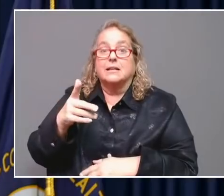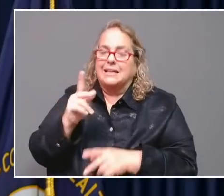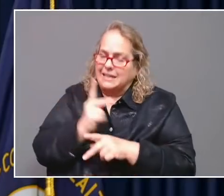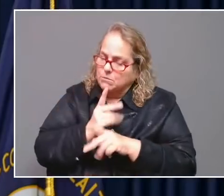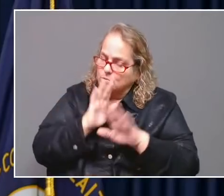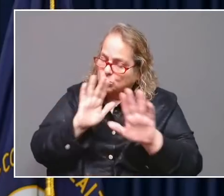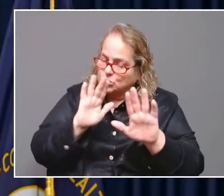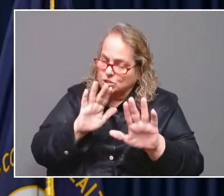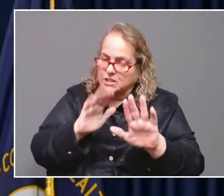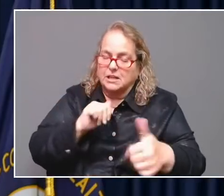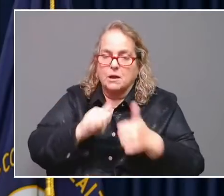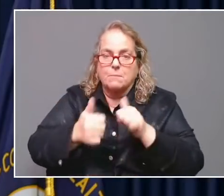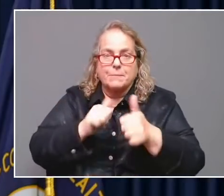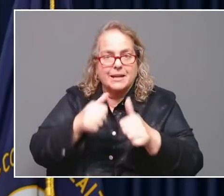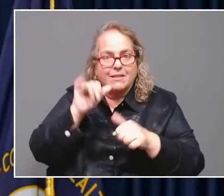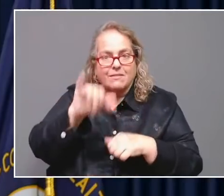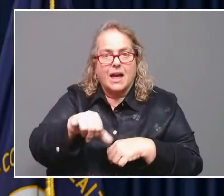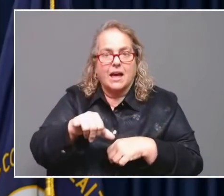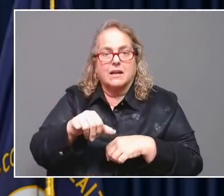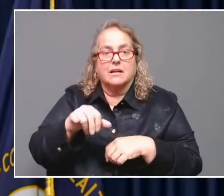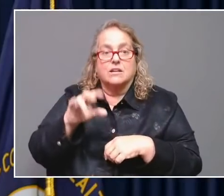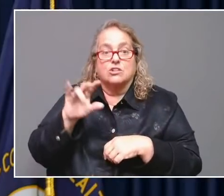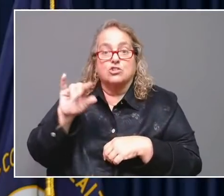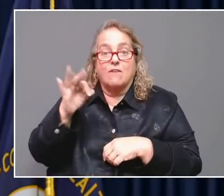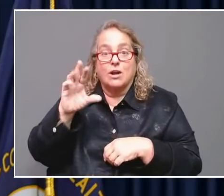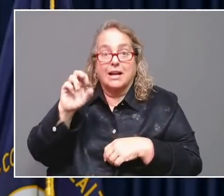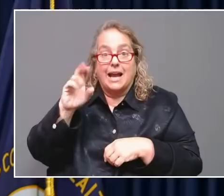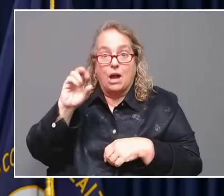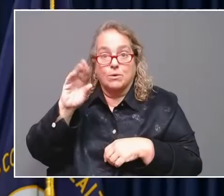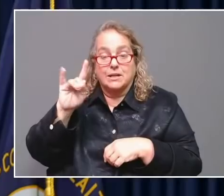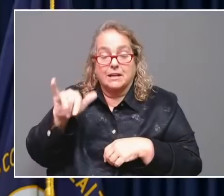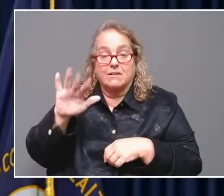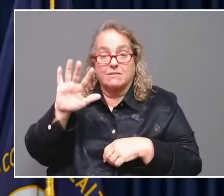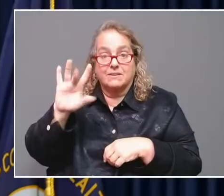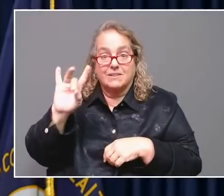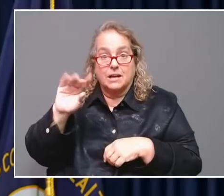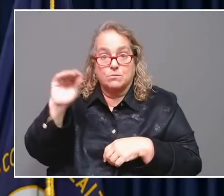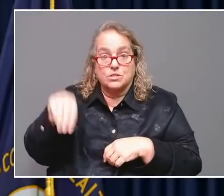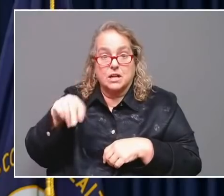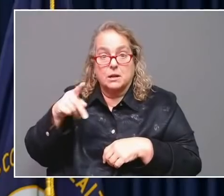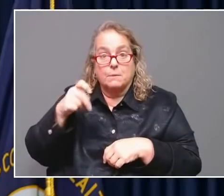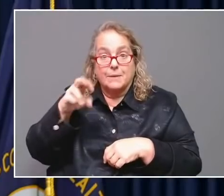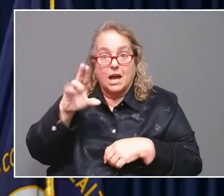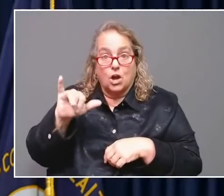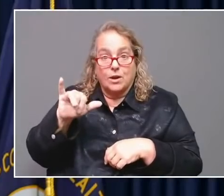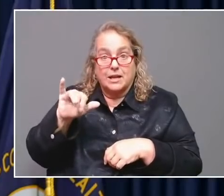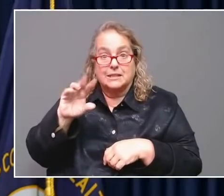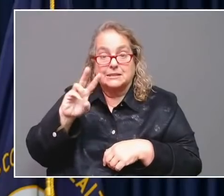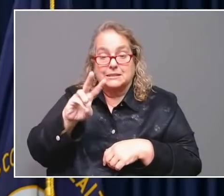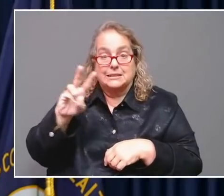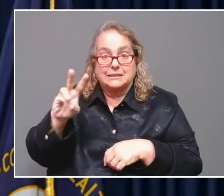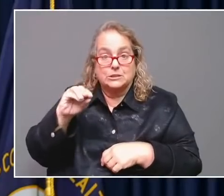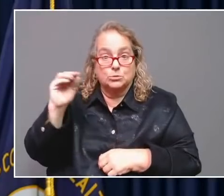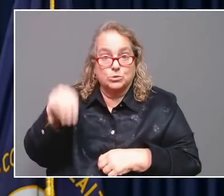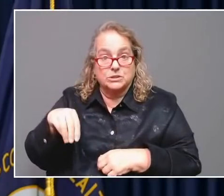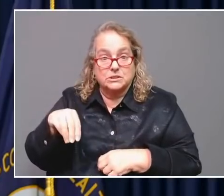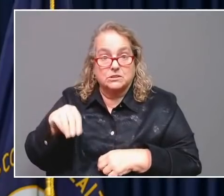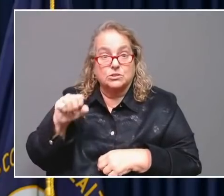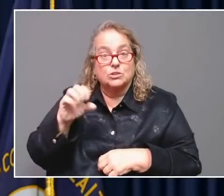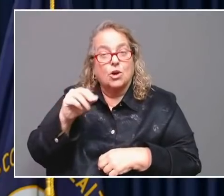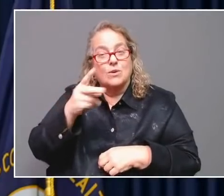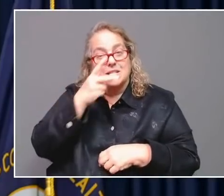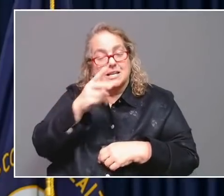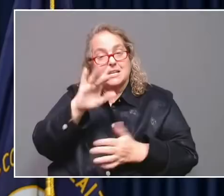County, 68%. Campbell County, 66%. Perry County, 66%. So look at that. Central